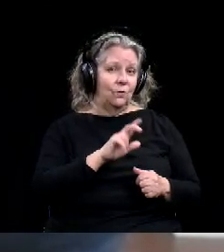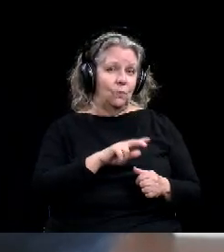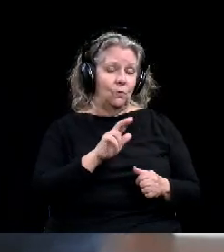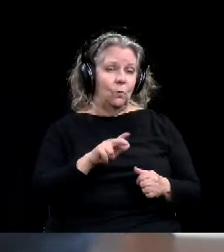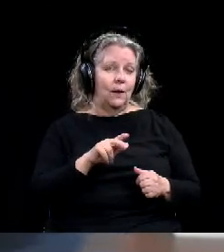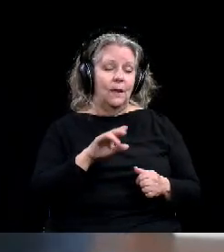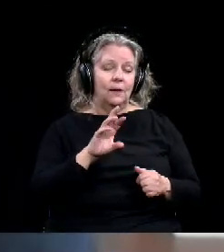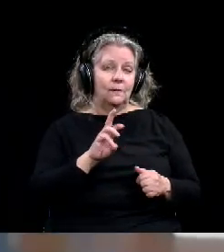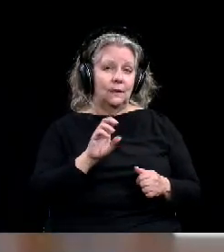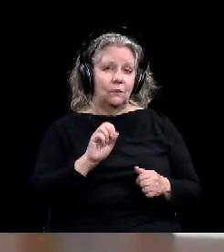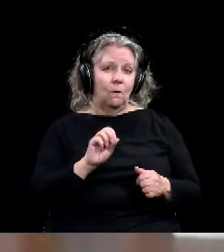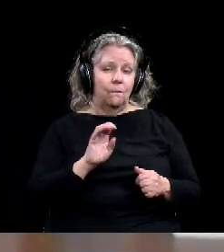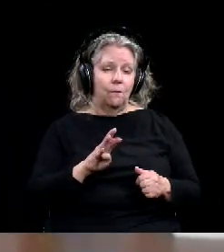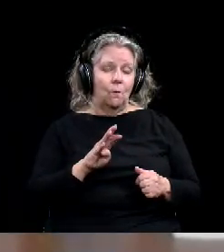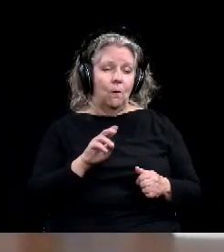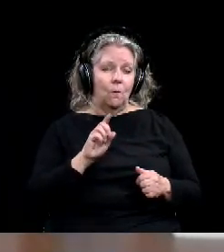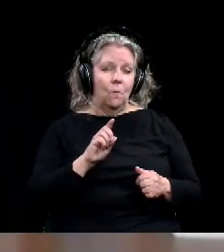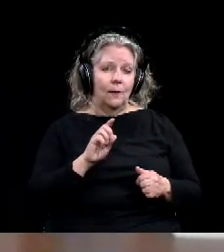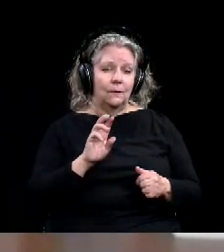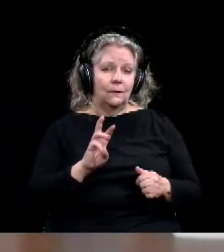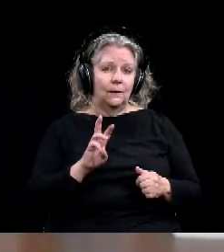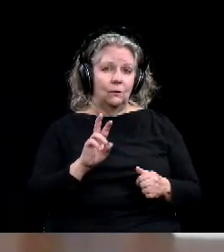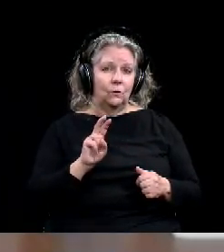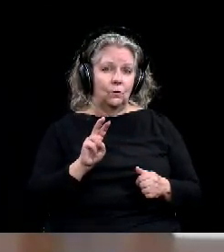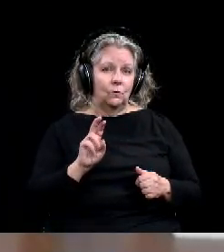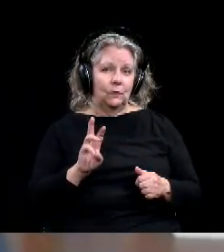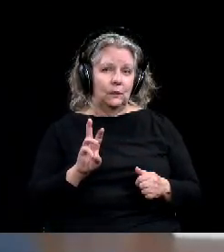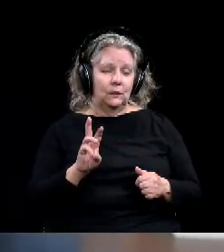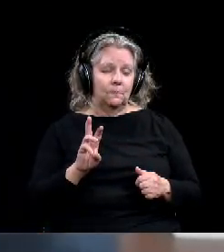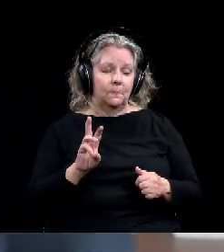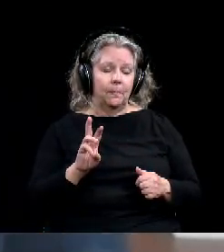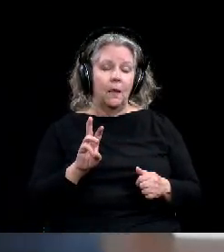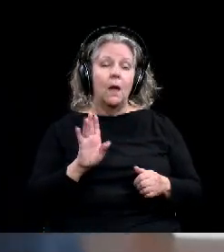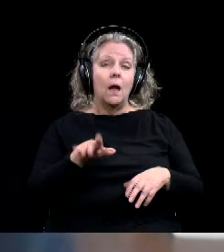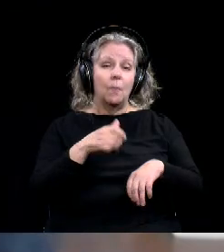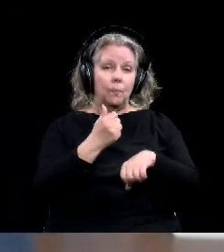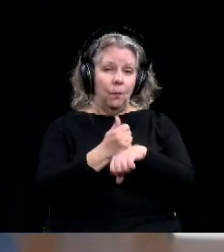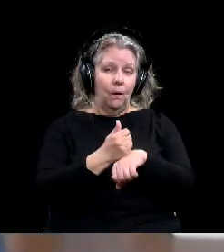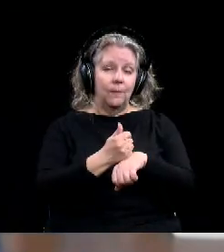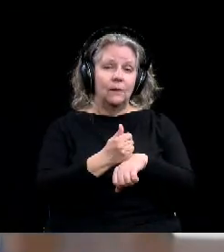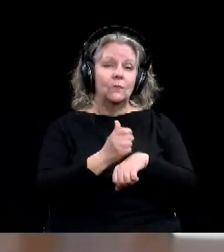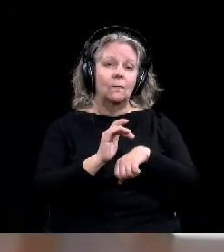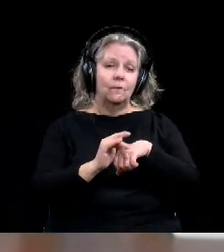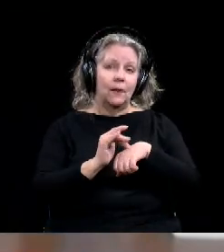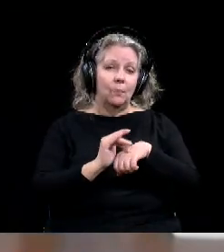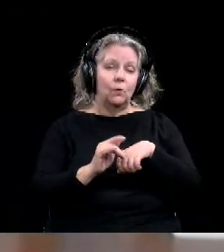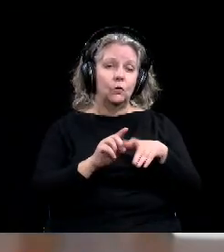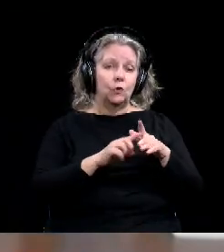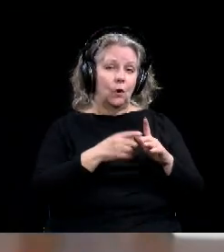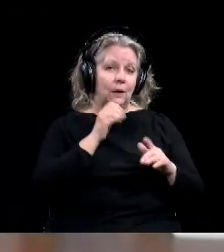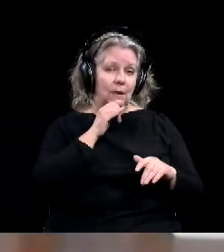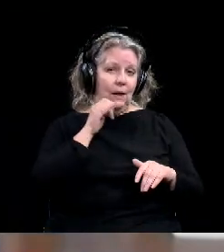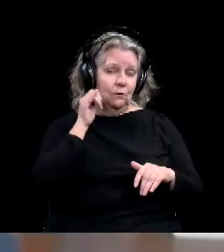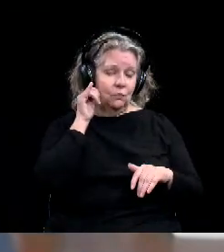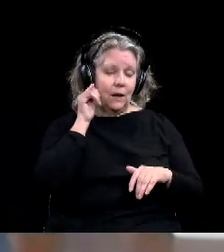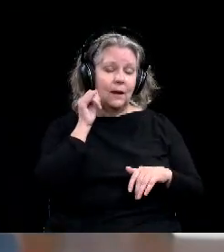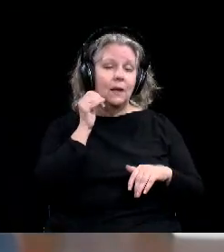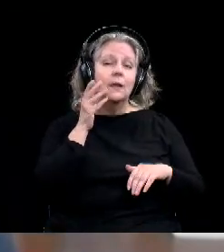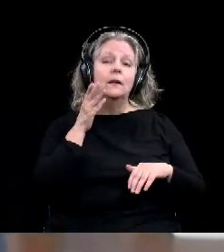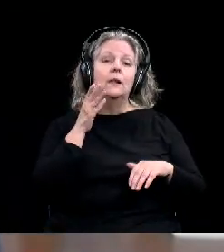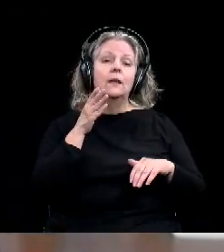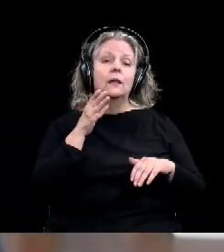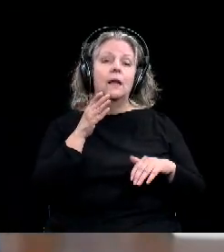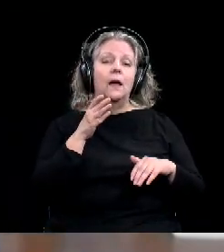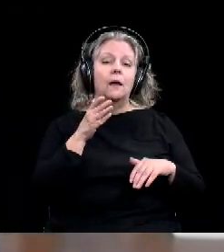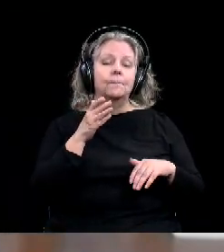1-833-604-1626. Appointments were made available beginning yesterday following vaccine delivery, and we expect additional appointments to be available each